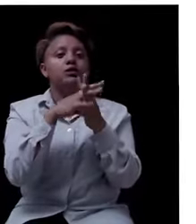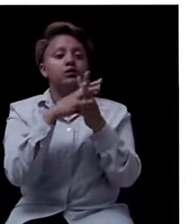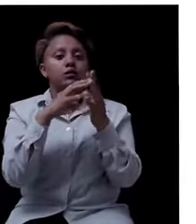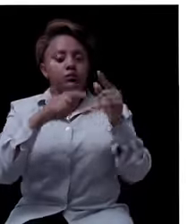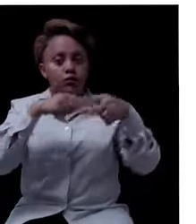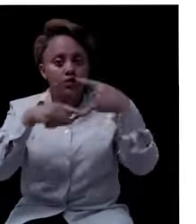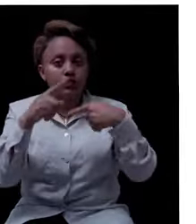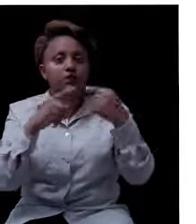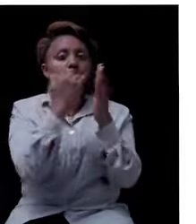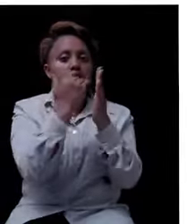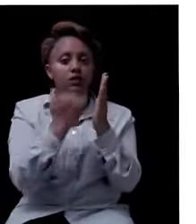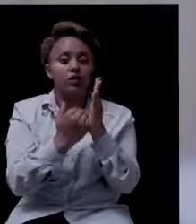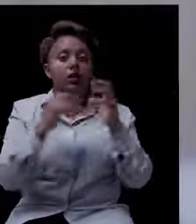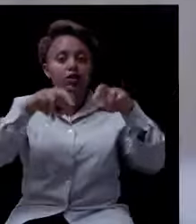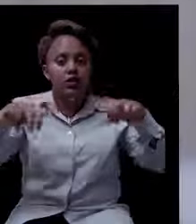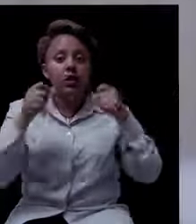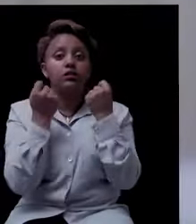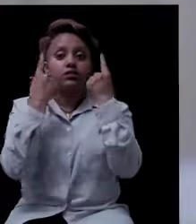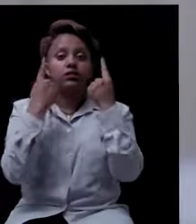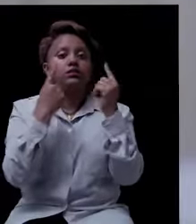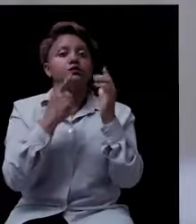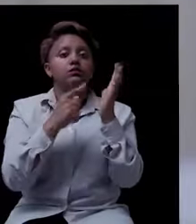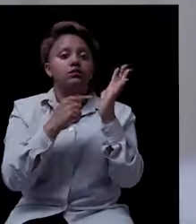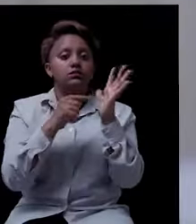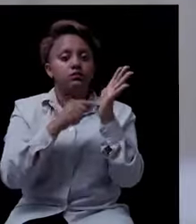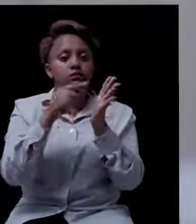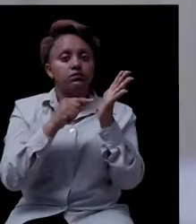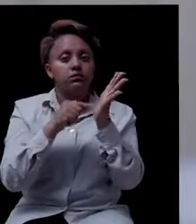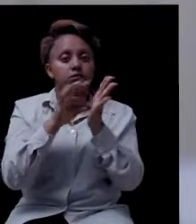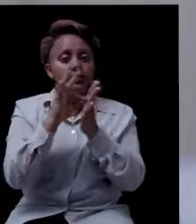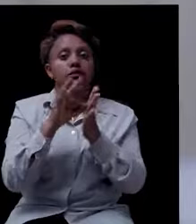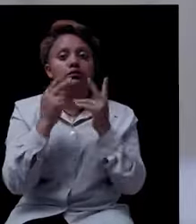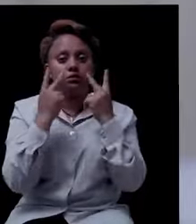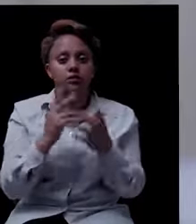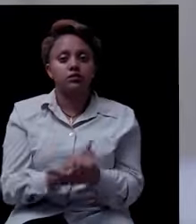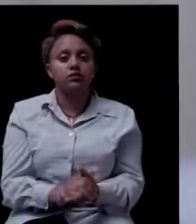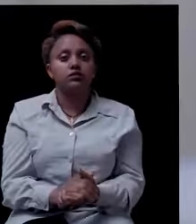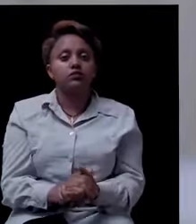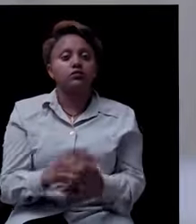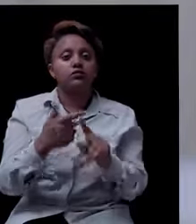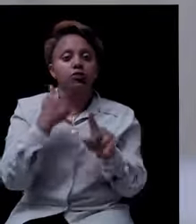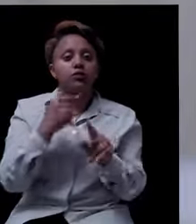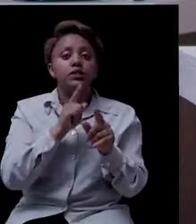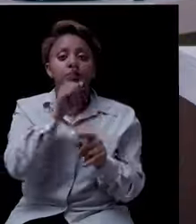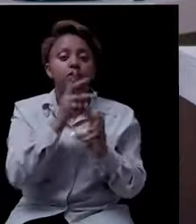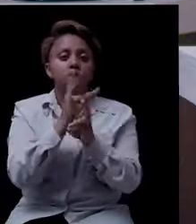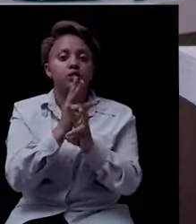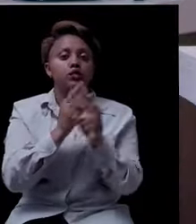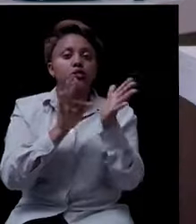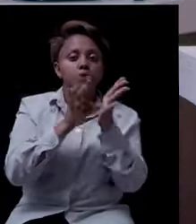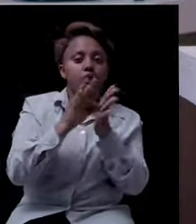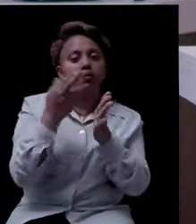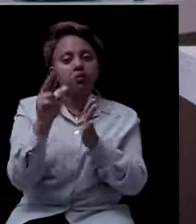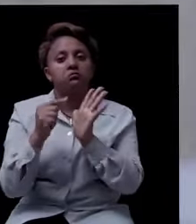understanding digital images, and extraction of high-dimensional data from the real world in order to produce numerical or